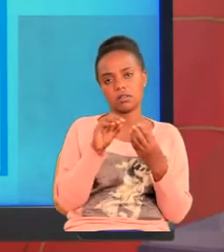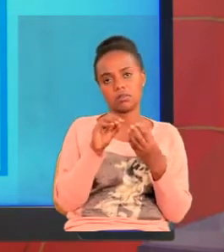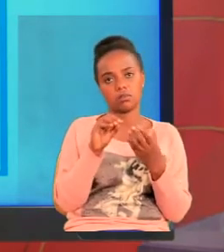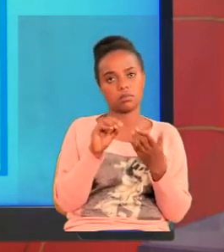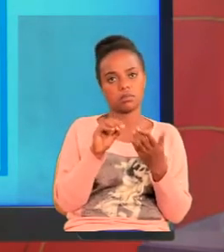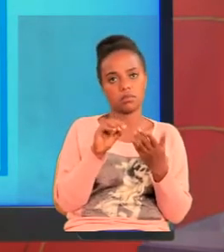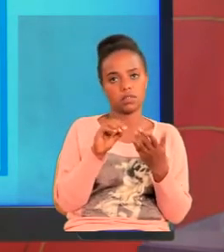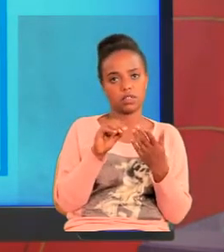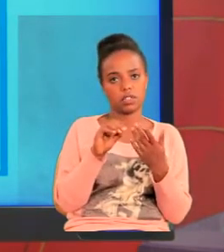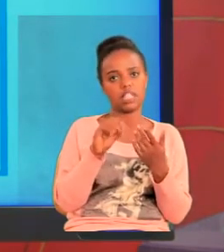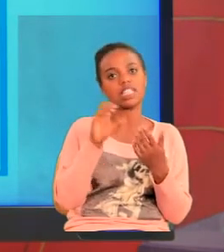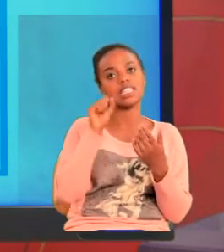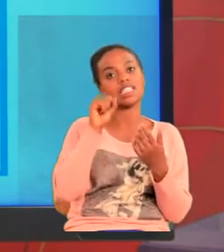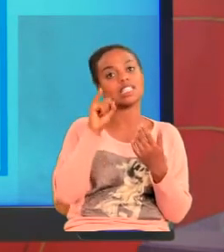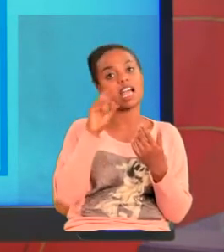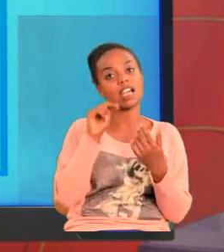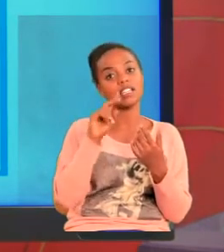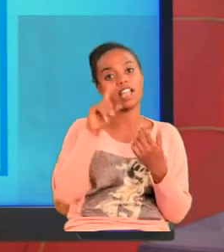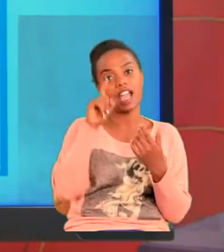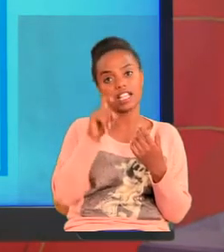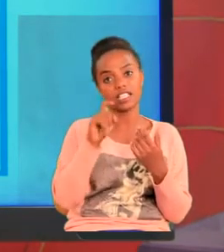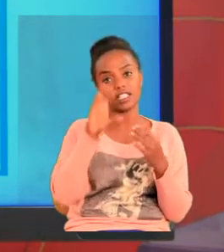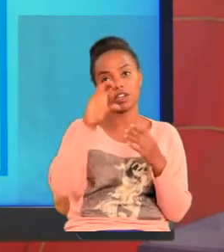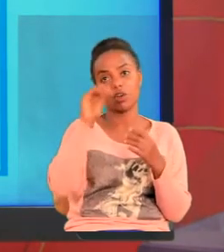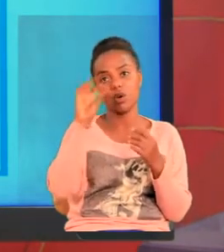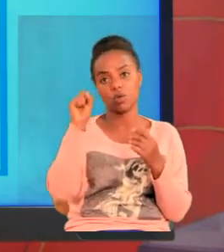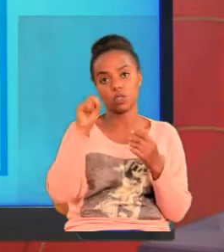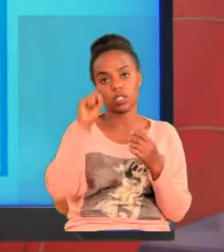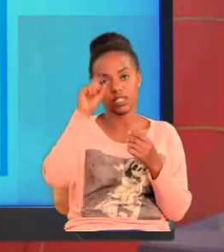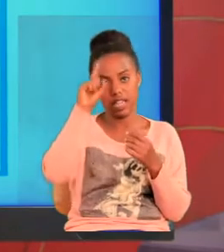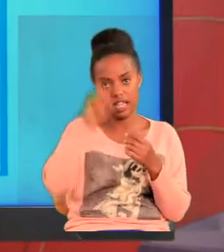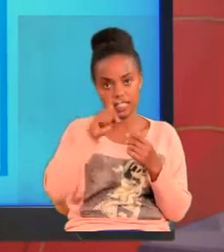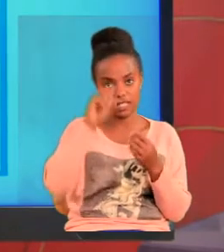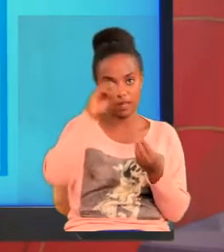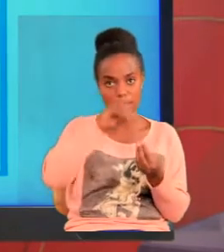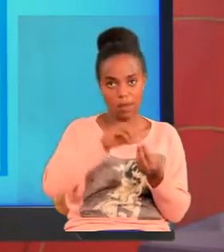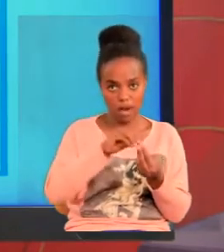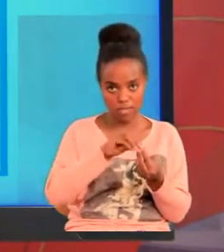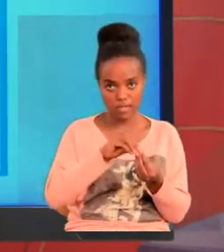this sin x cos x plus